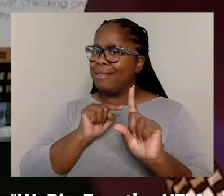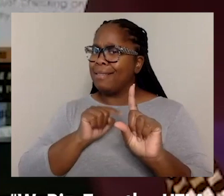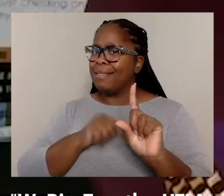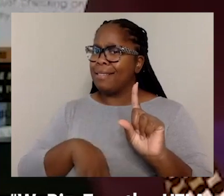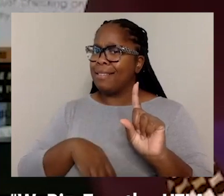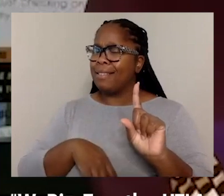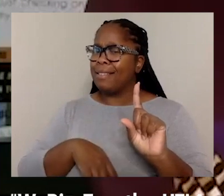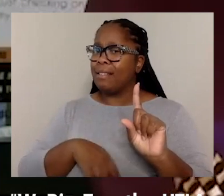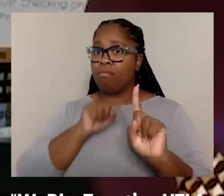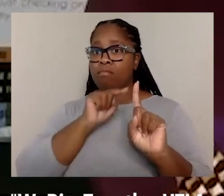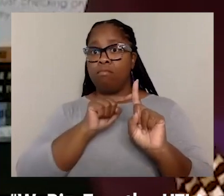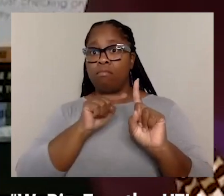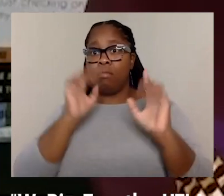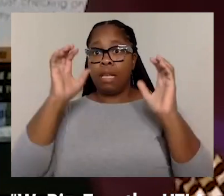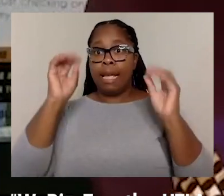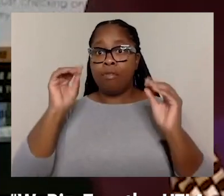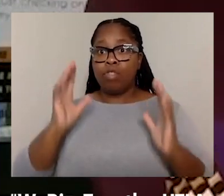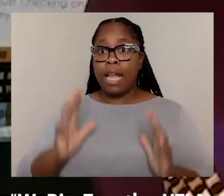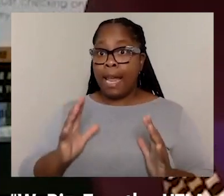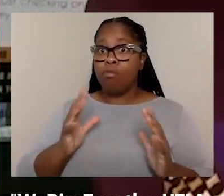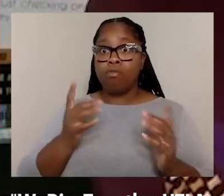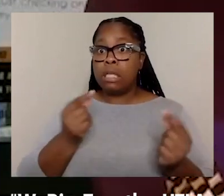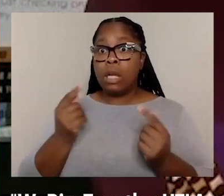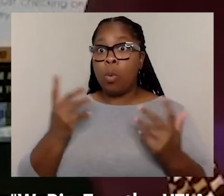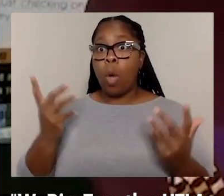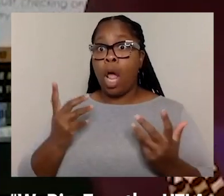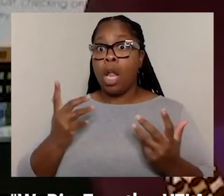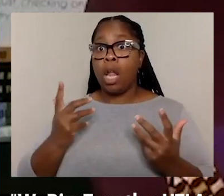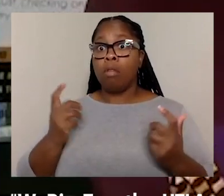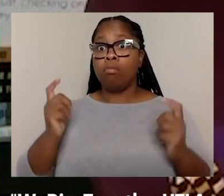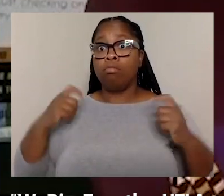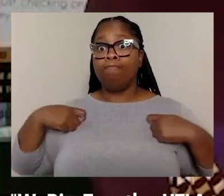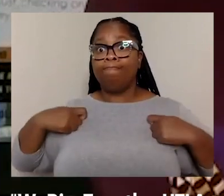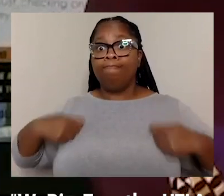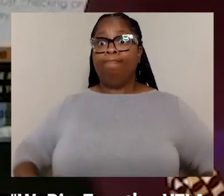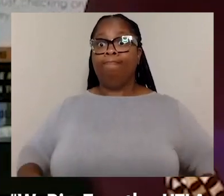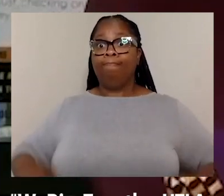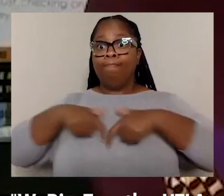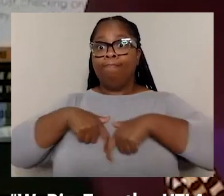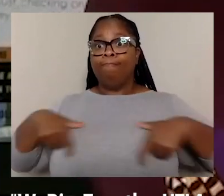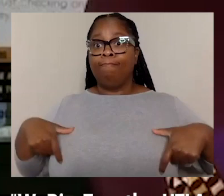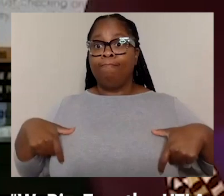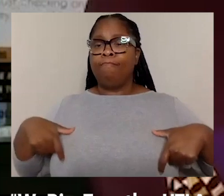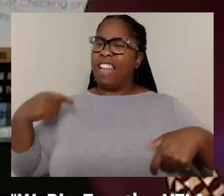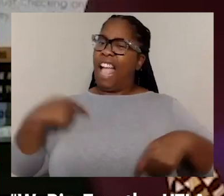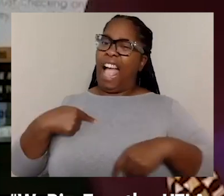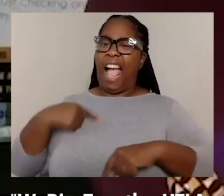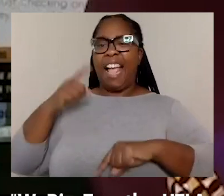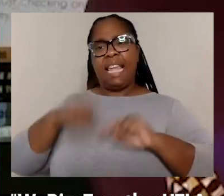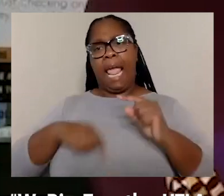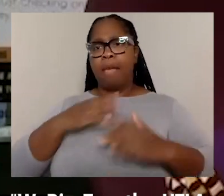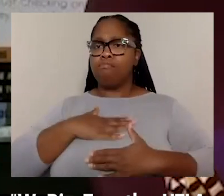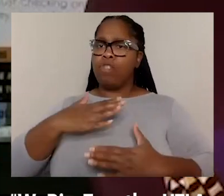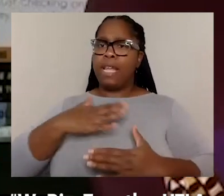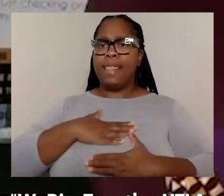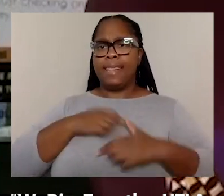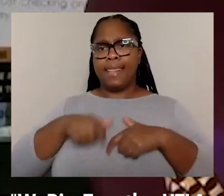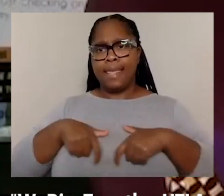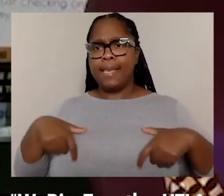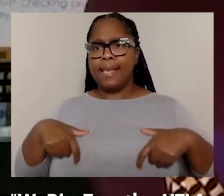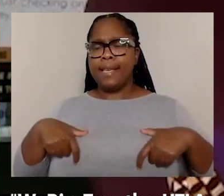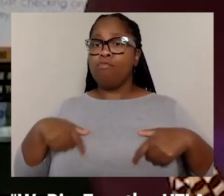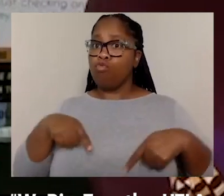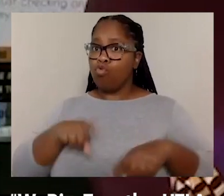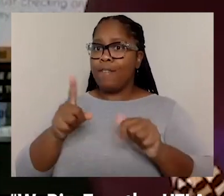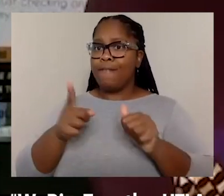The educator's offense: wearing an I Can't Breathe shirt in her first virtual class and sharing